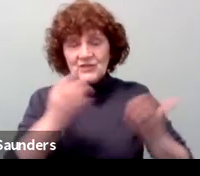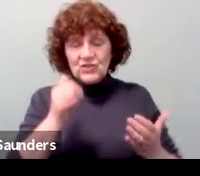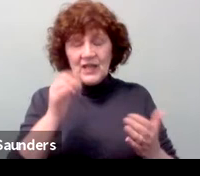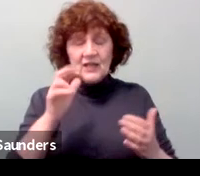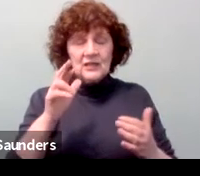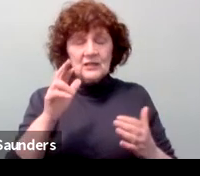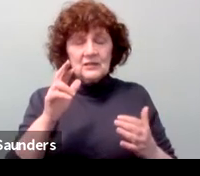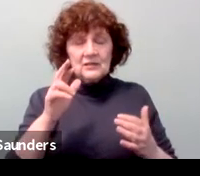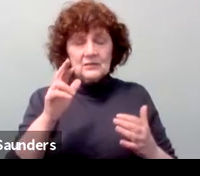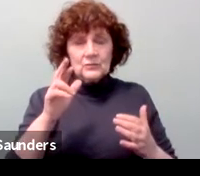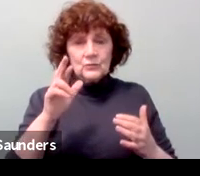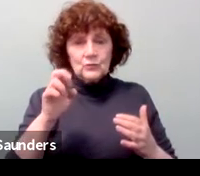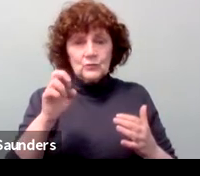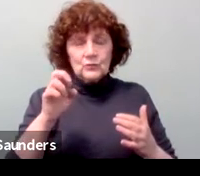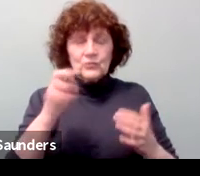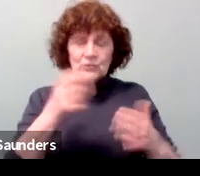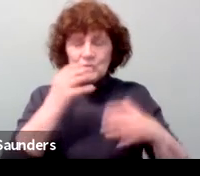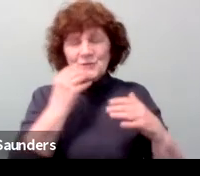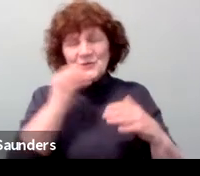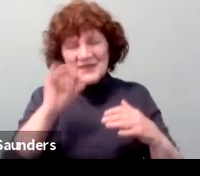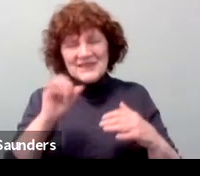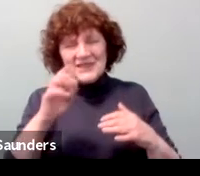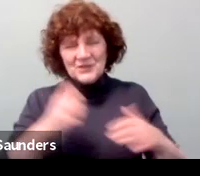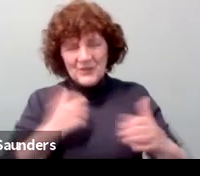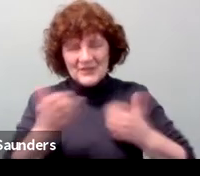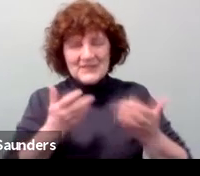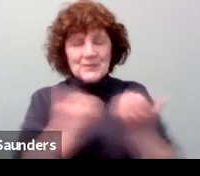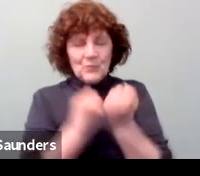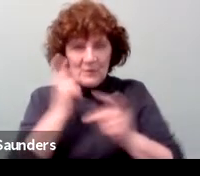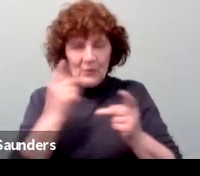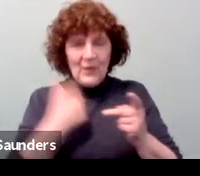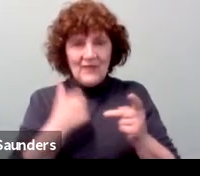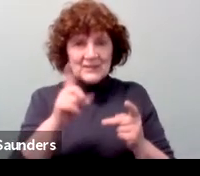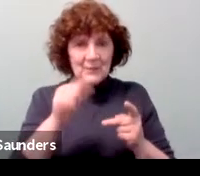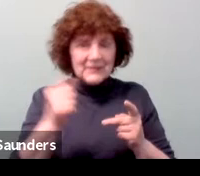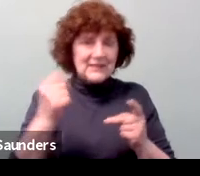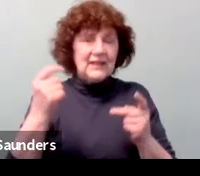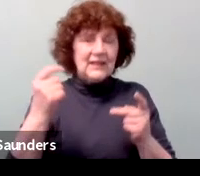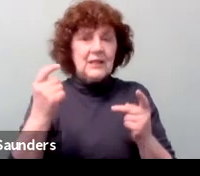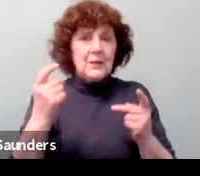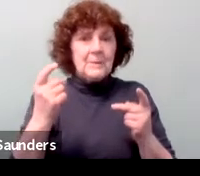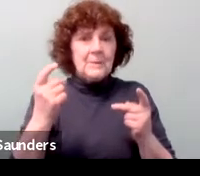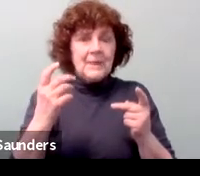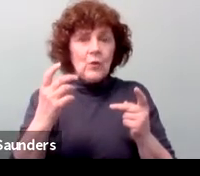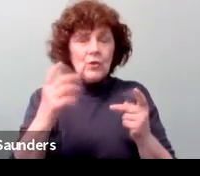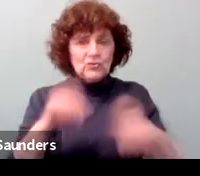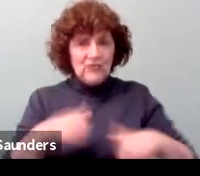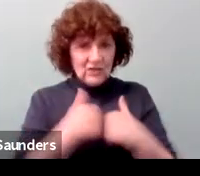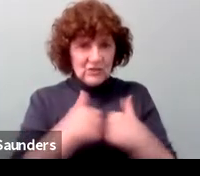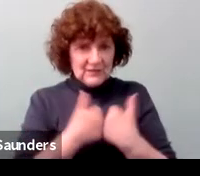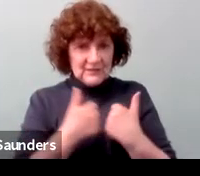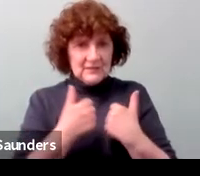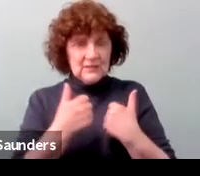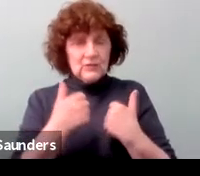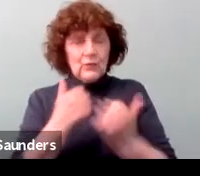intellectual disabilities, helping them to live, learn, work, and socialize as valued members of